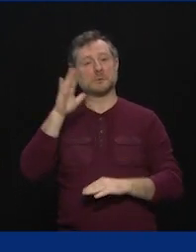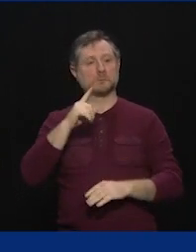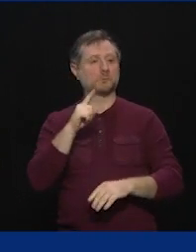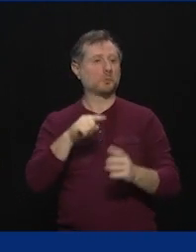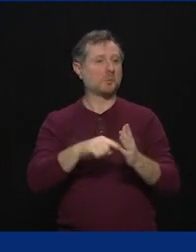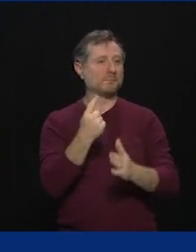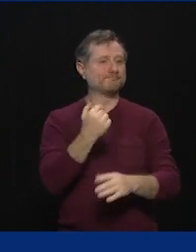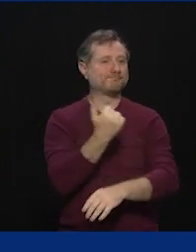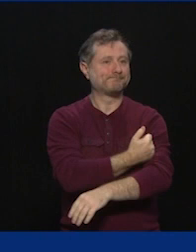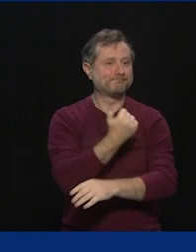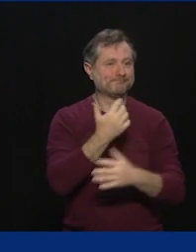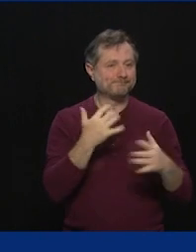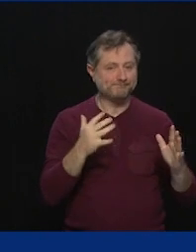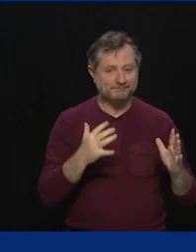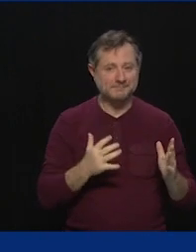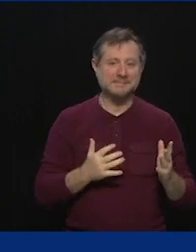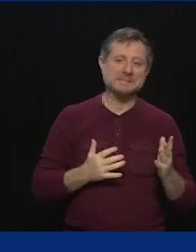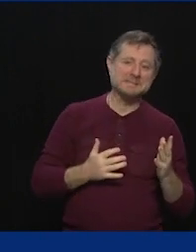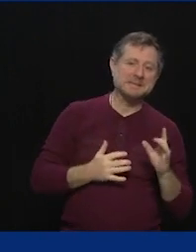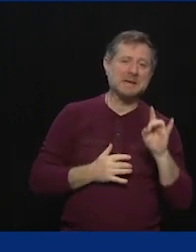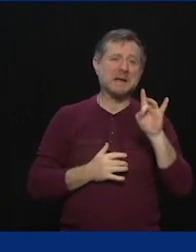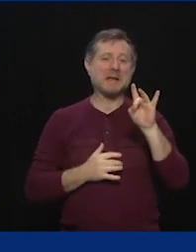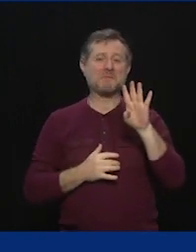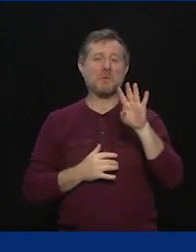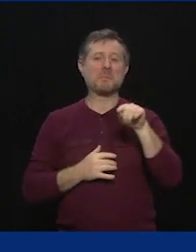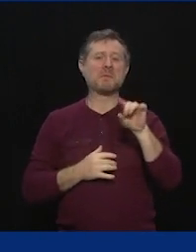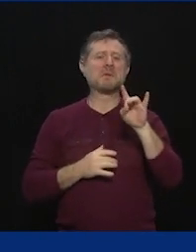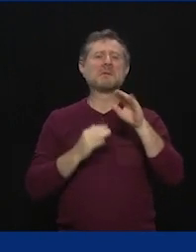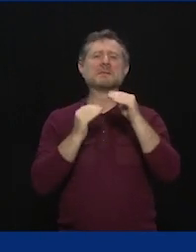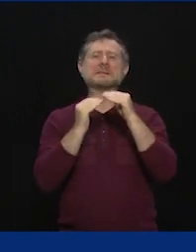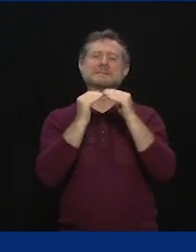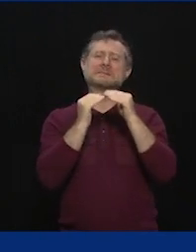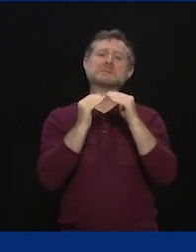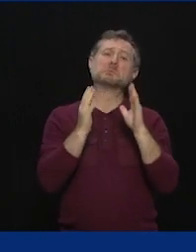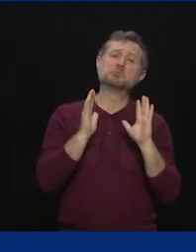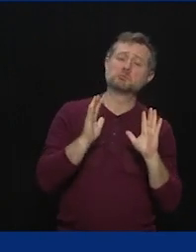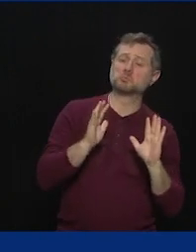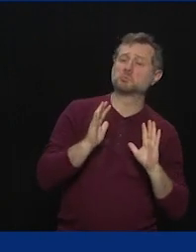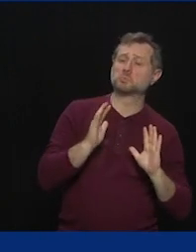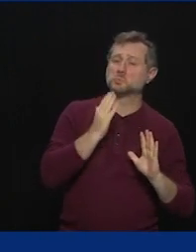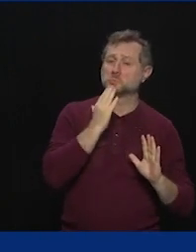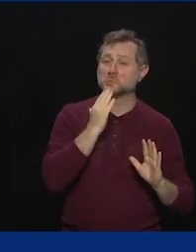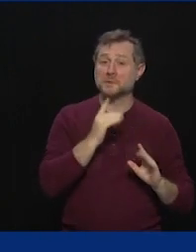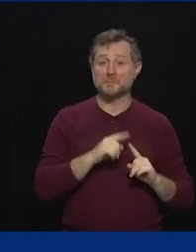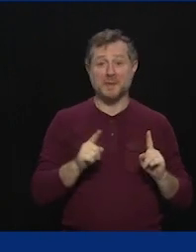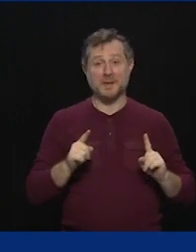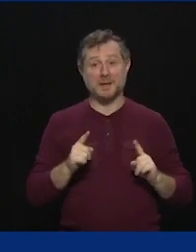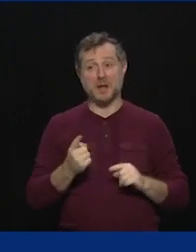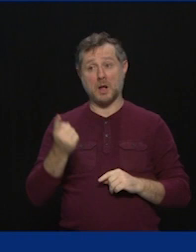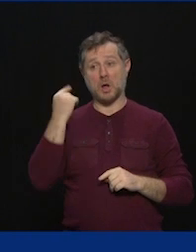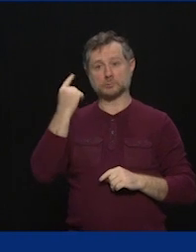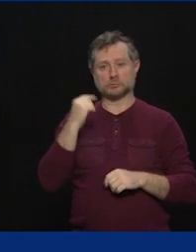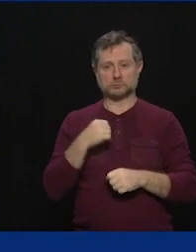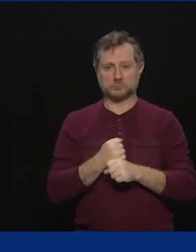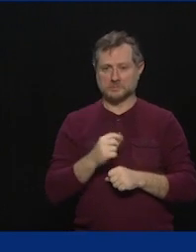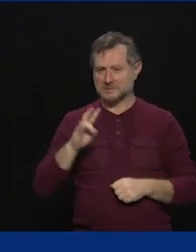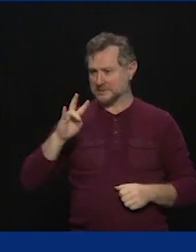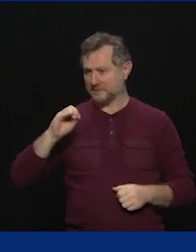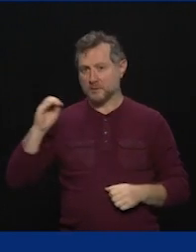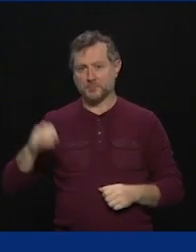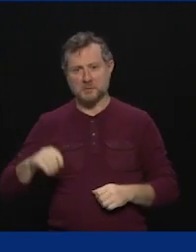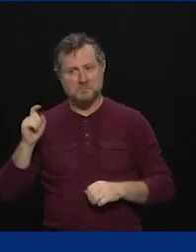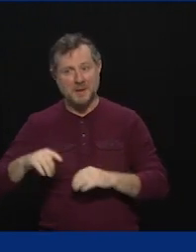good. That's good, but we were always told last year when we hit 70%, we're going to be in great shape, and now they